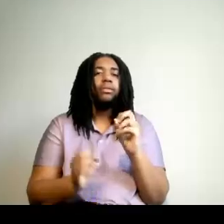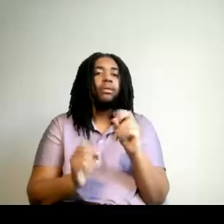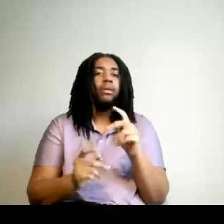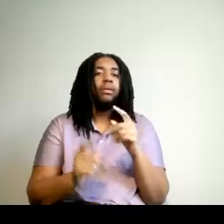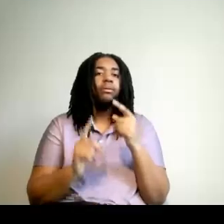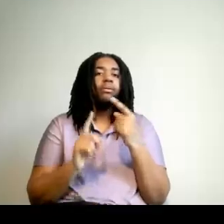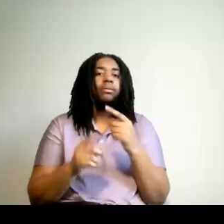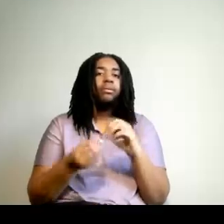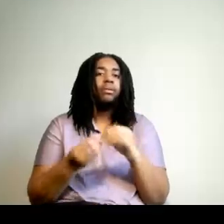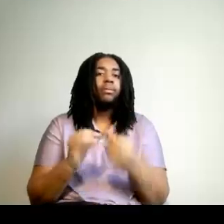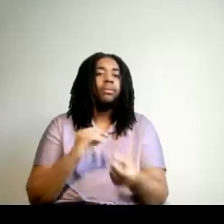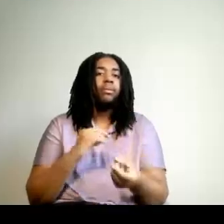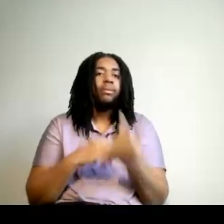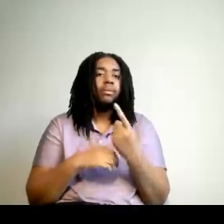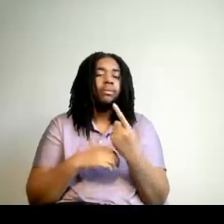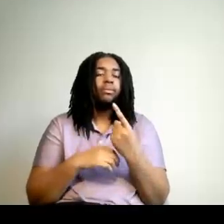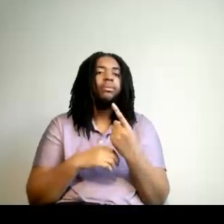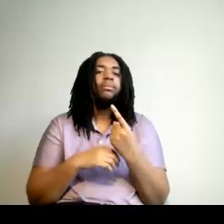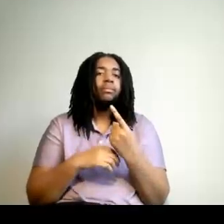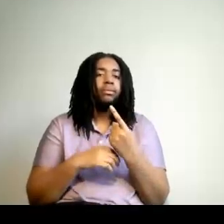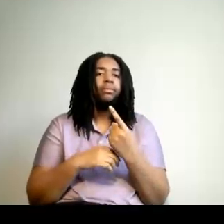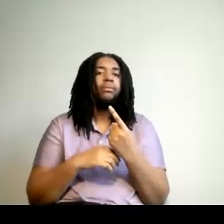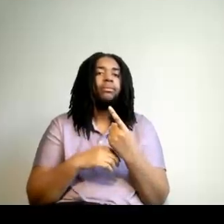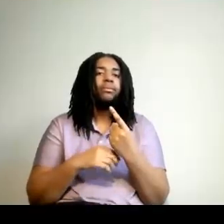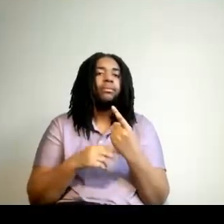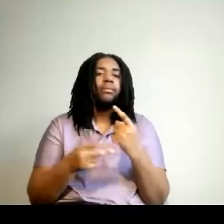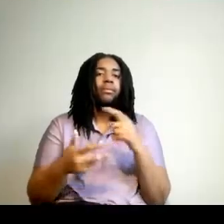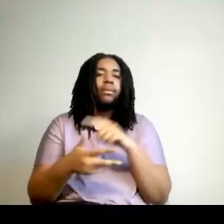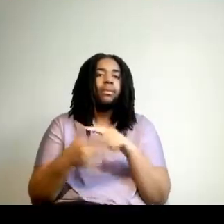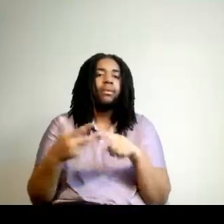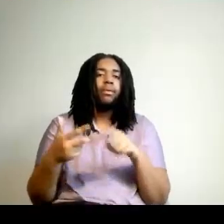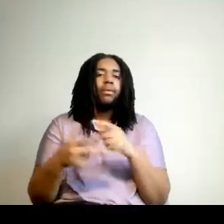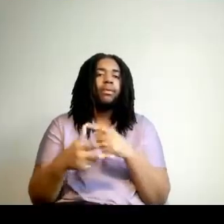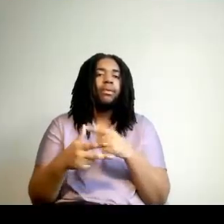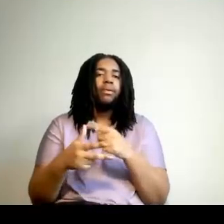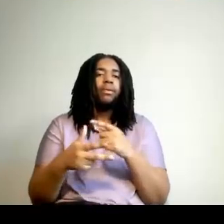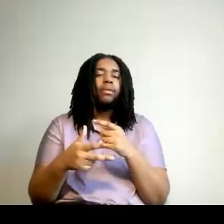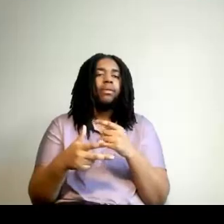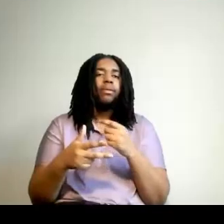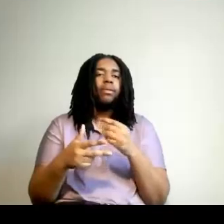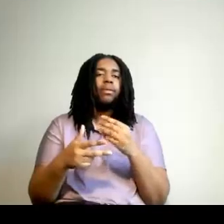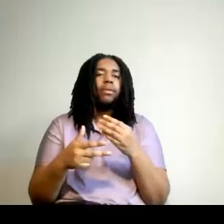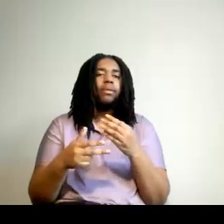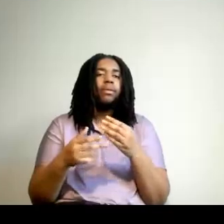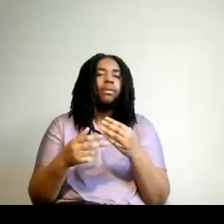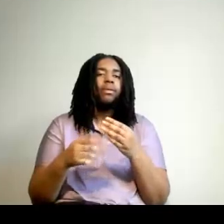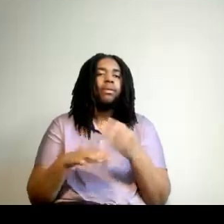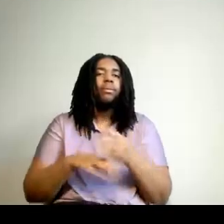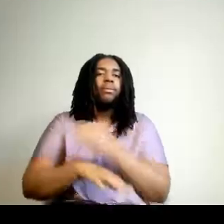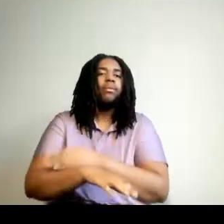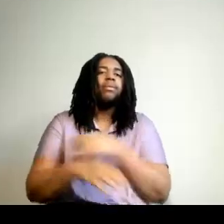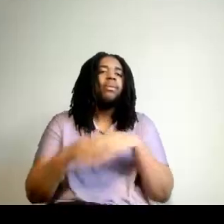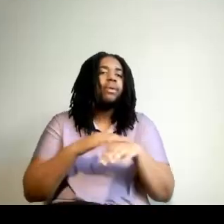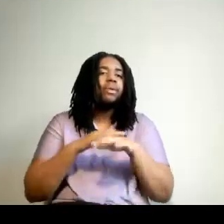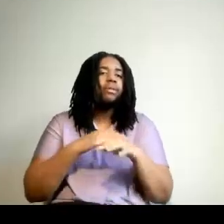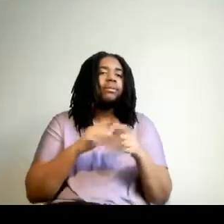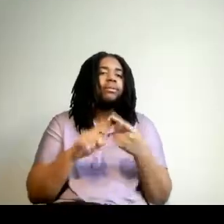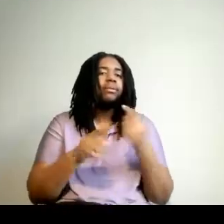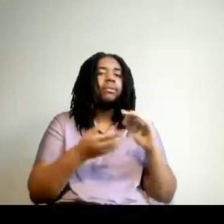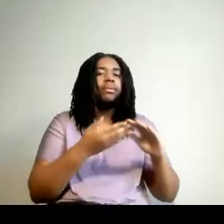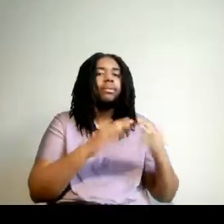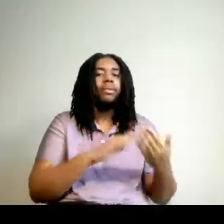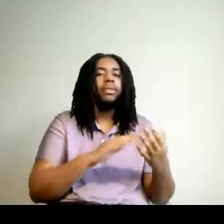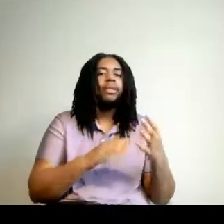1, the idea is to 3 parts: improve awareness of the community, as well as awareness among